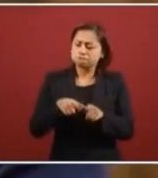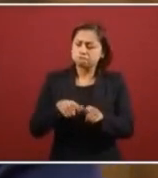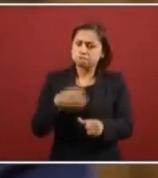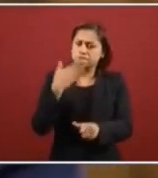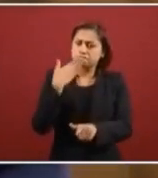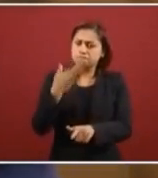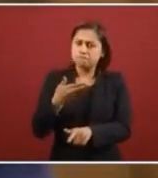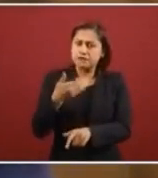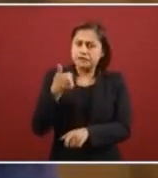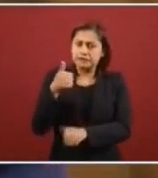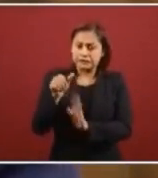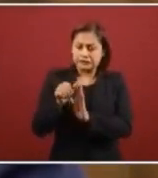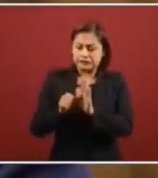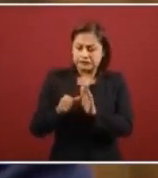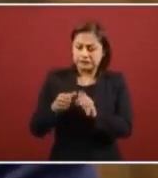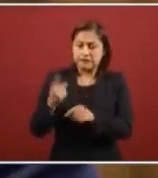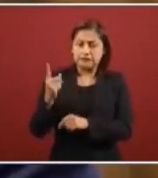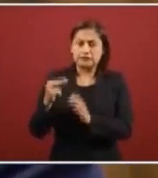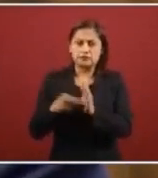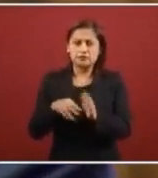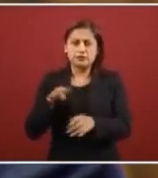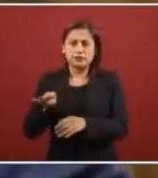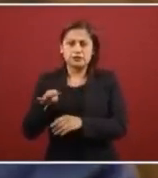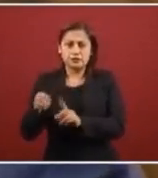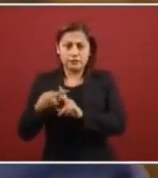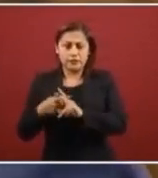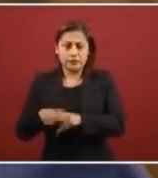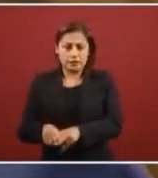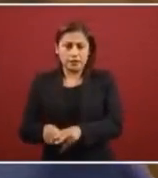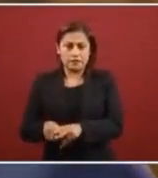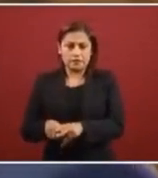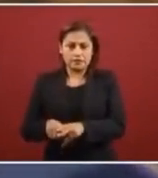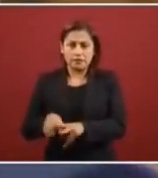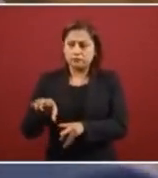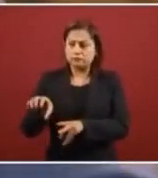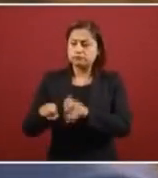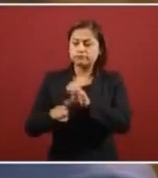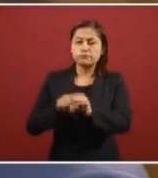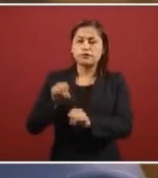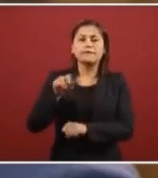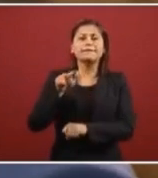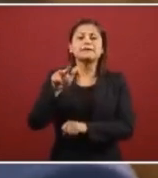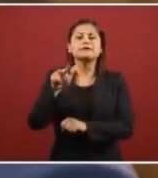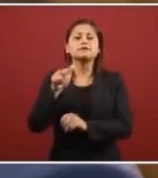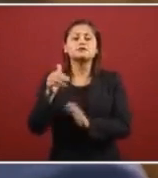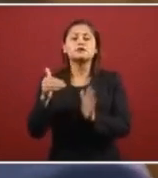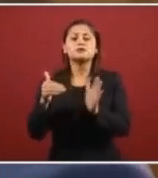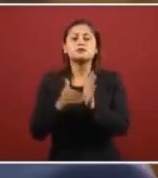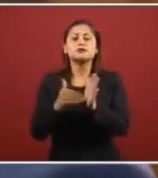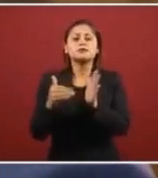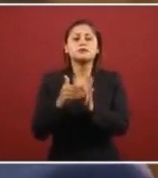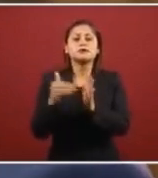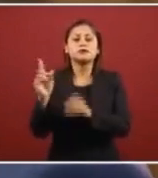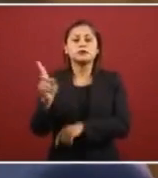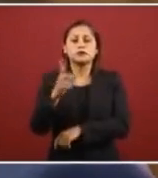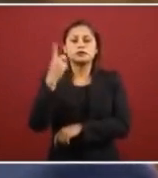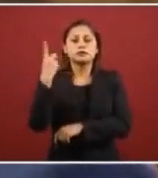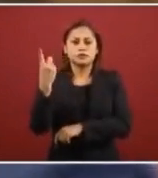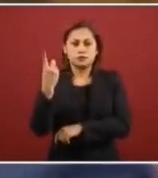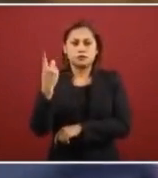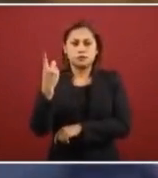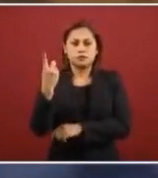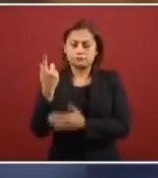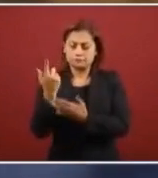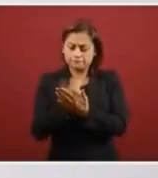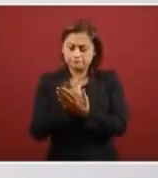in the first six months of this year we've captured 80 about 80